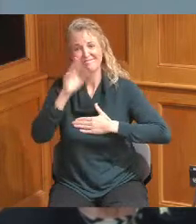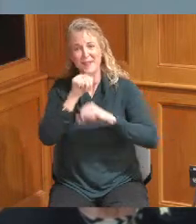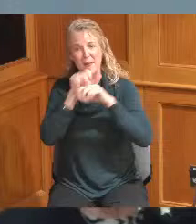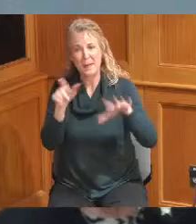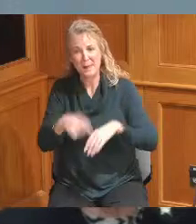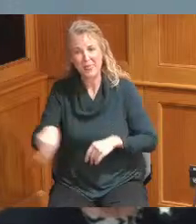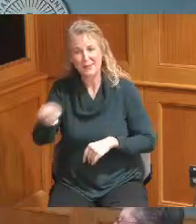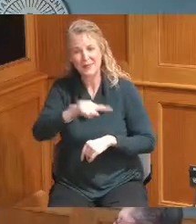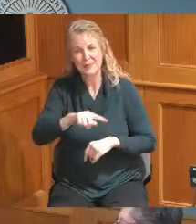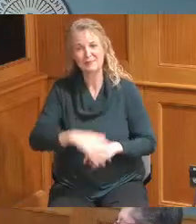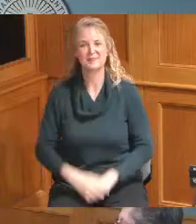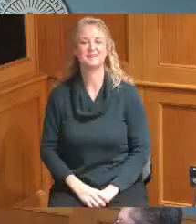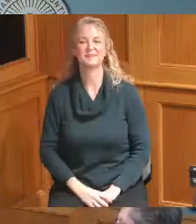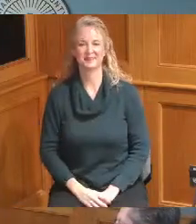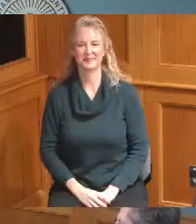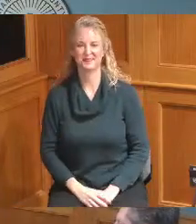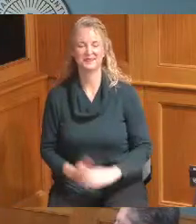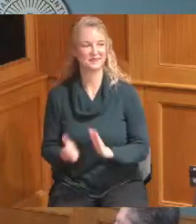bless you.